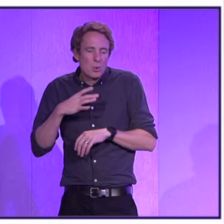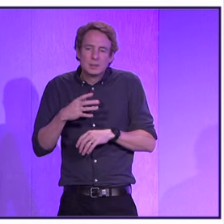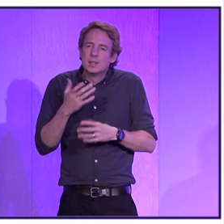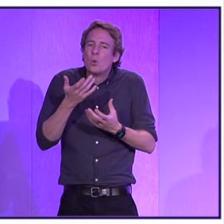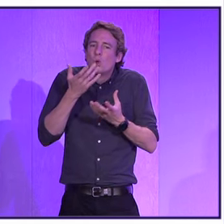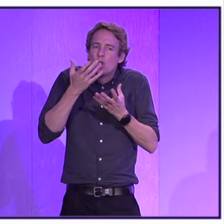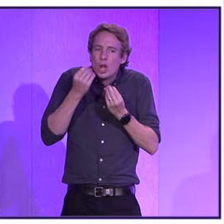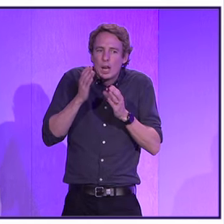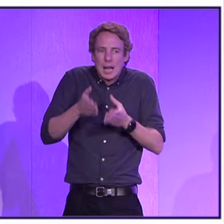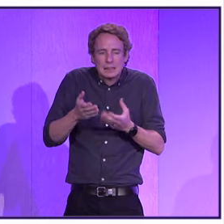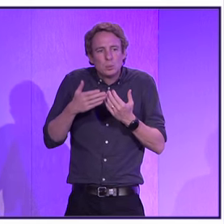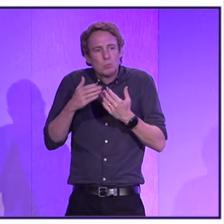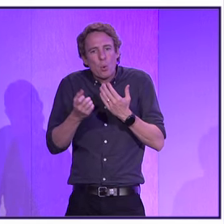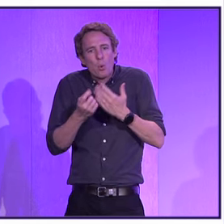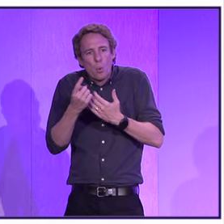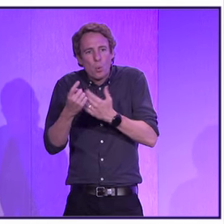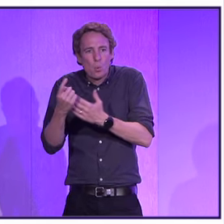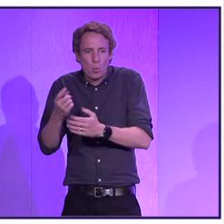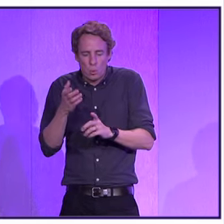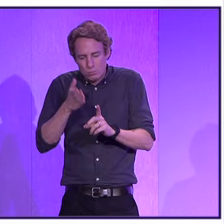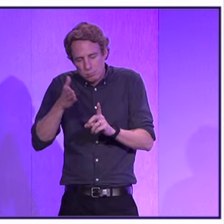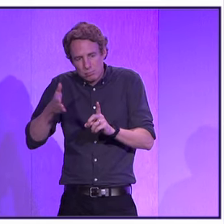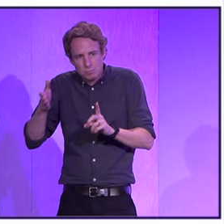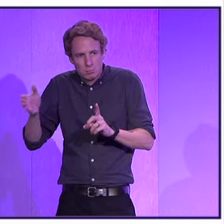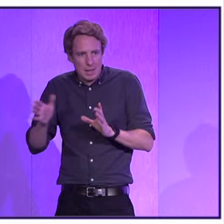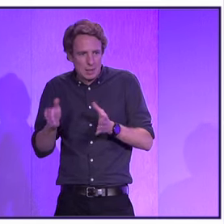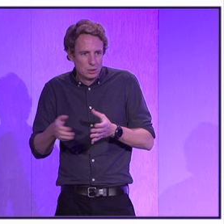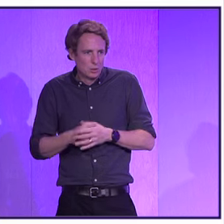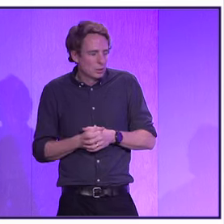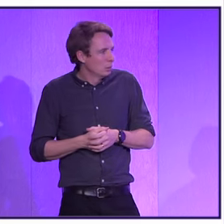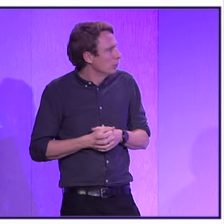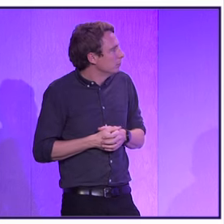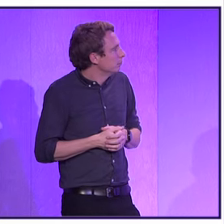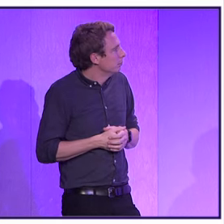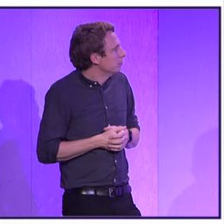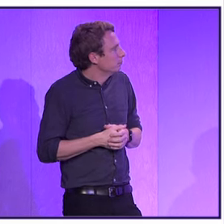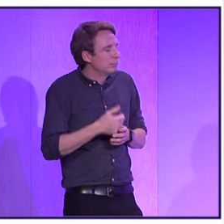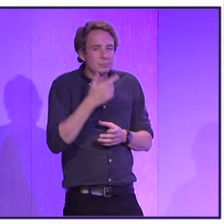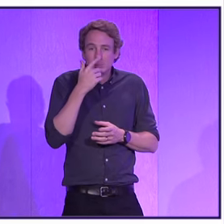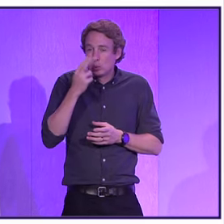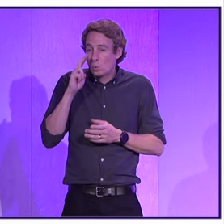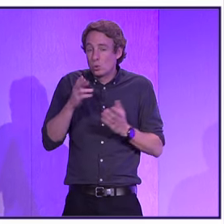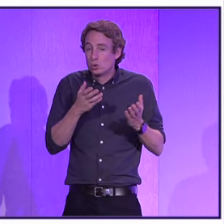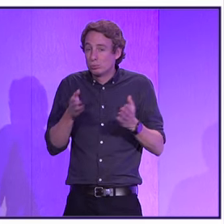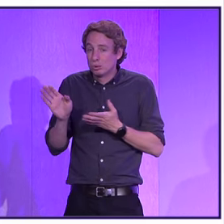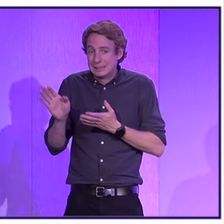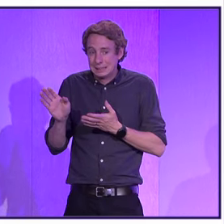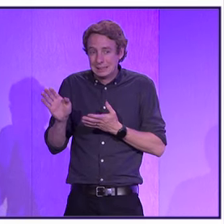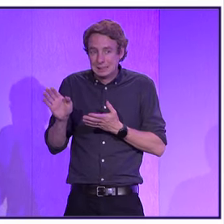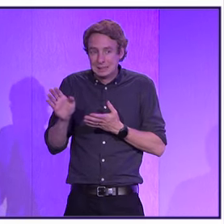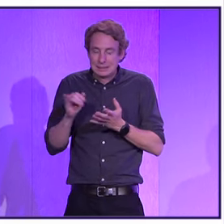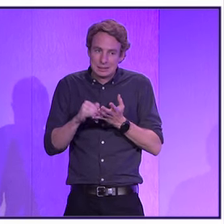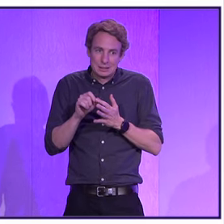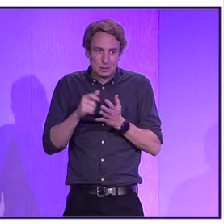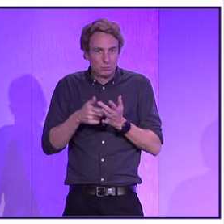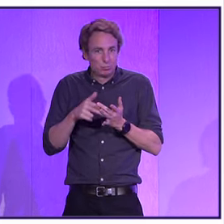more continuously in intervals, which we might refer to as sprints. So